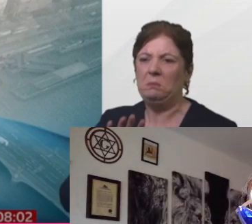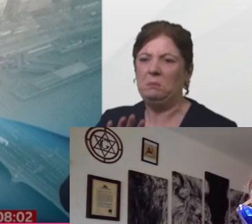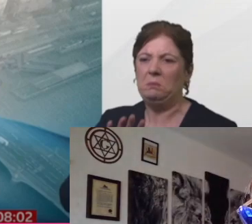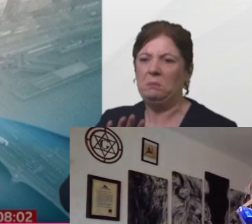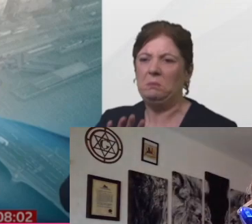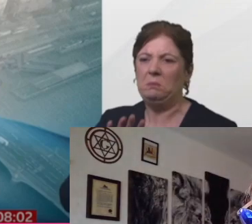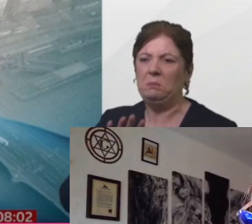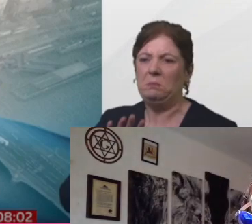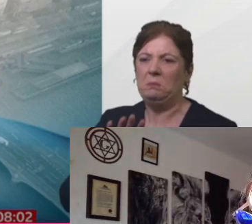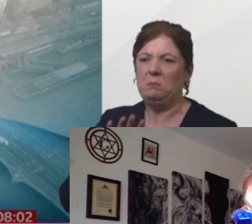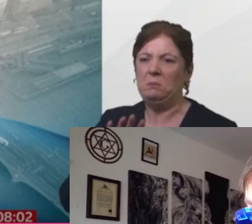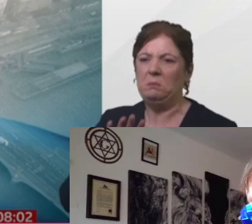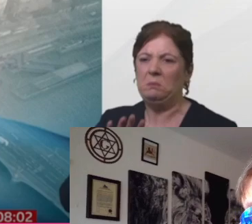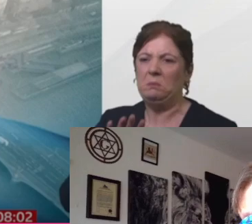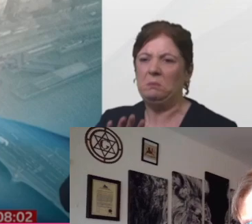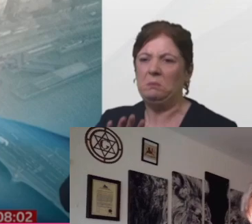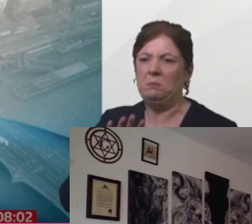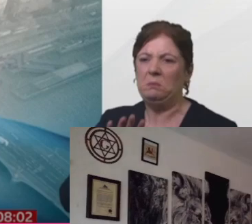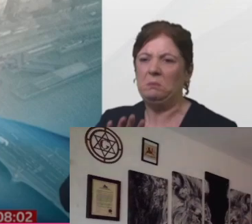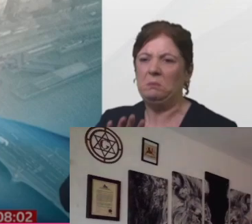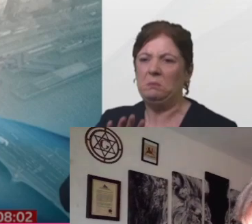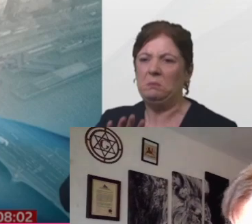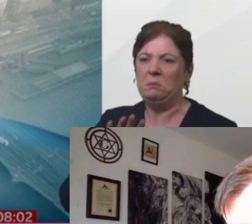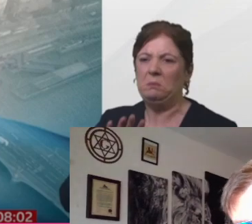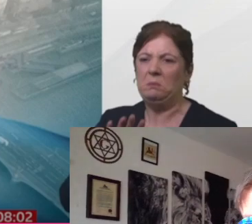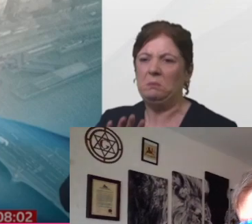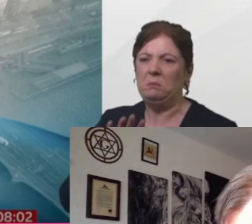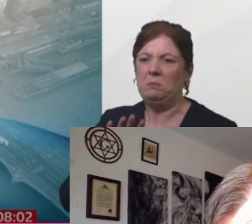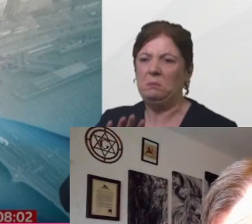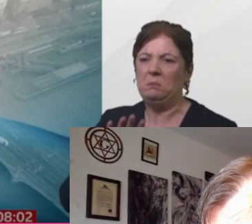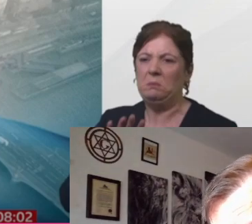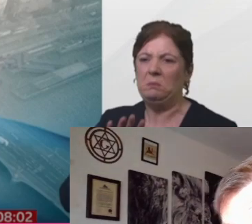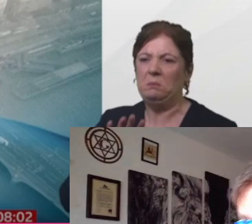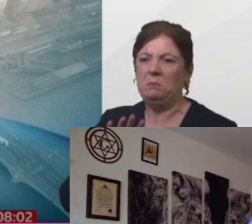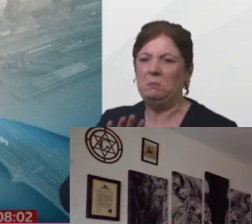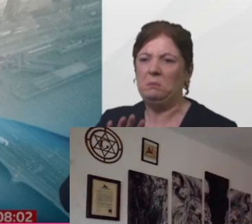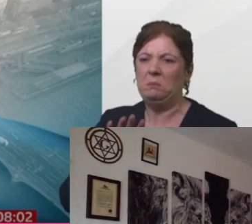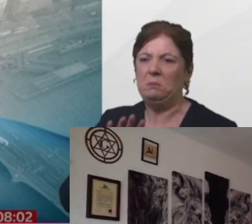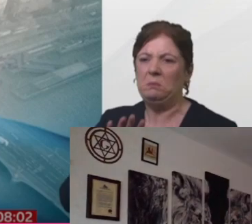some consequences, but you might, and the very